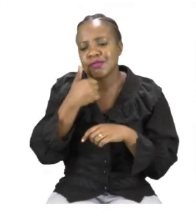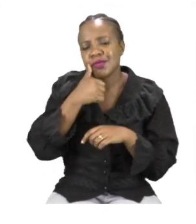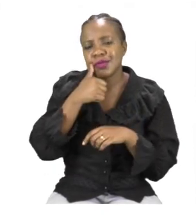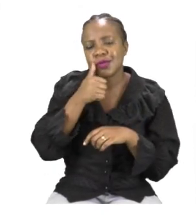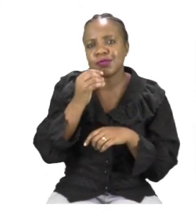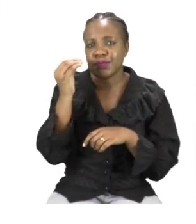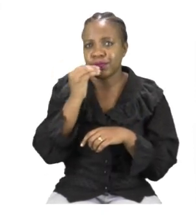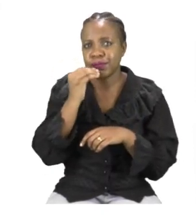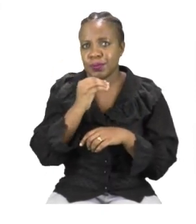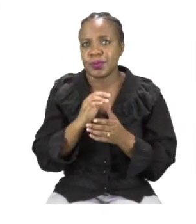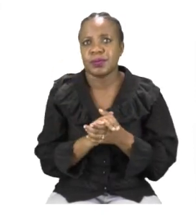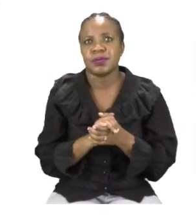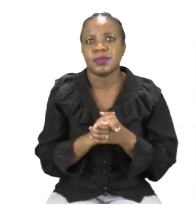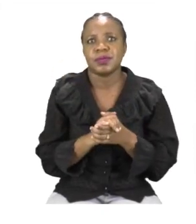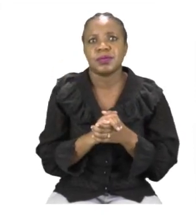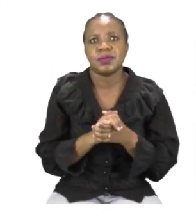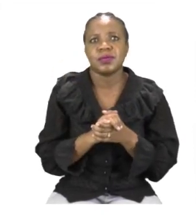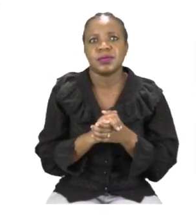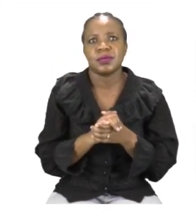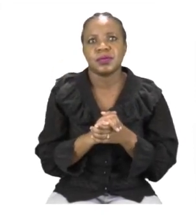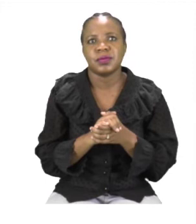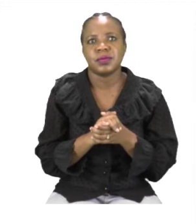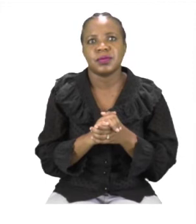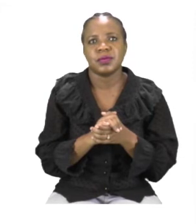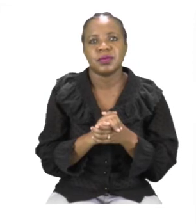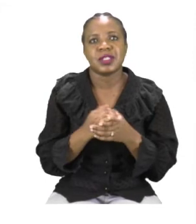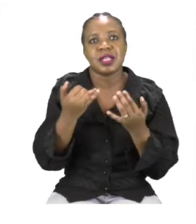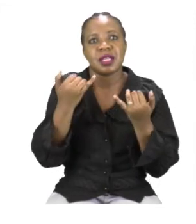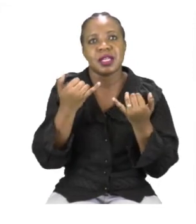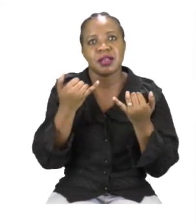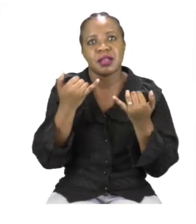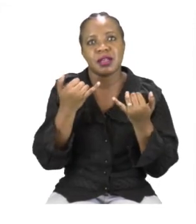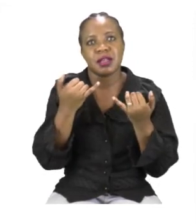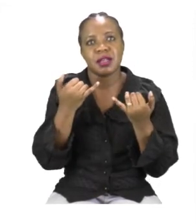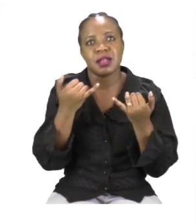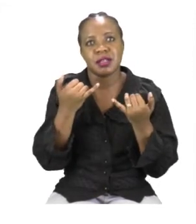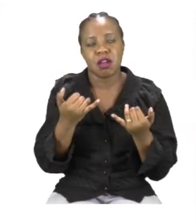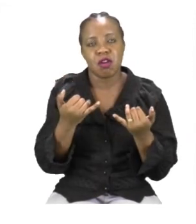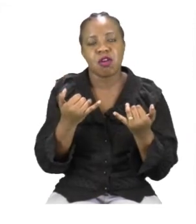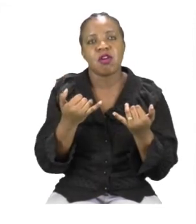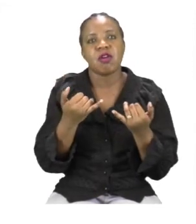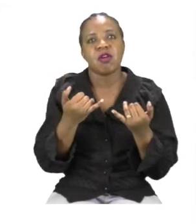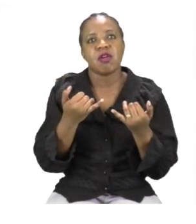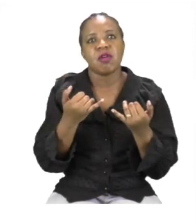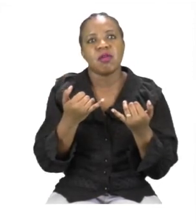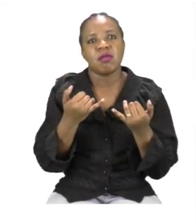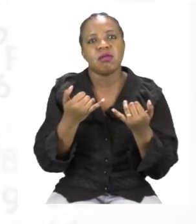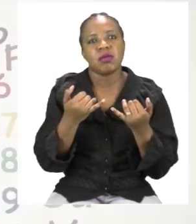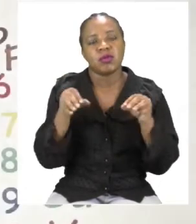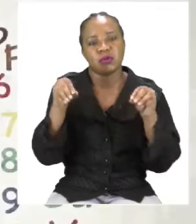to replace the delicious treats and then subtract. We are going to do F